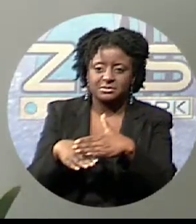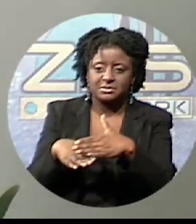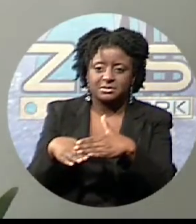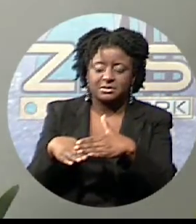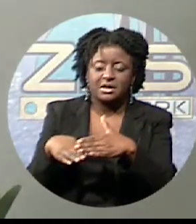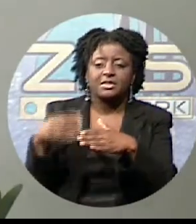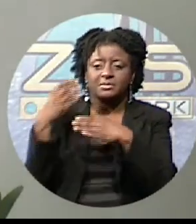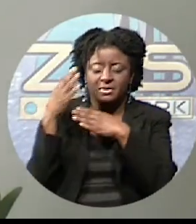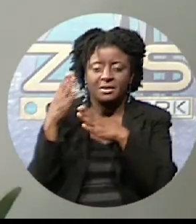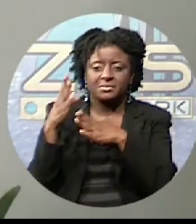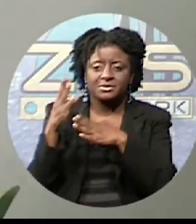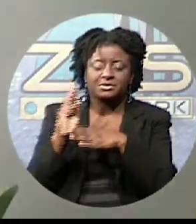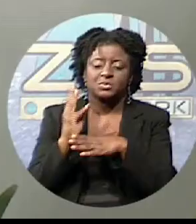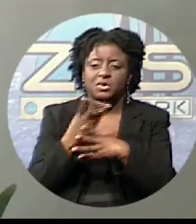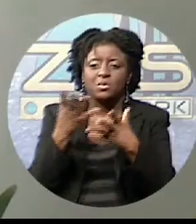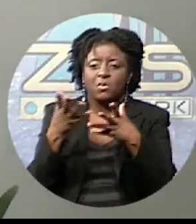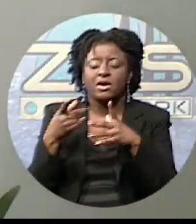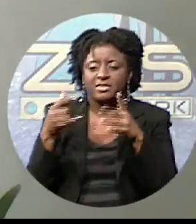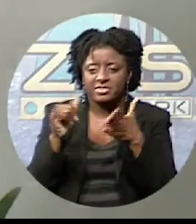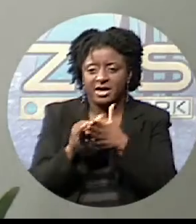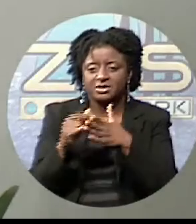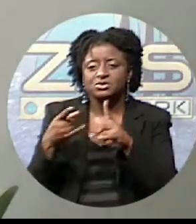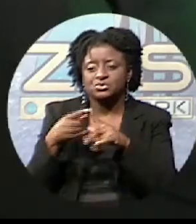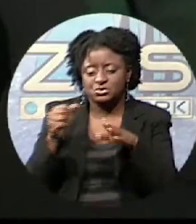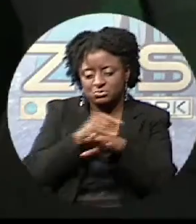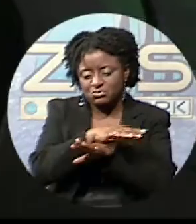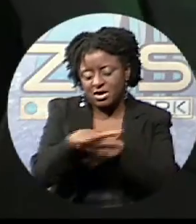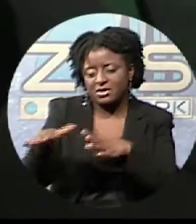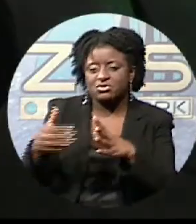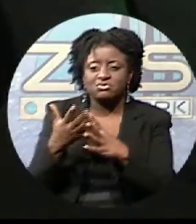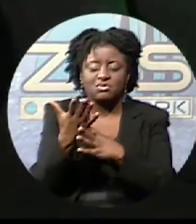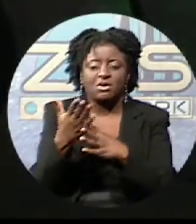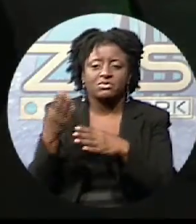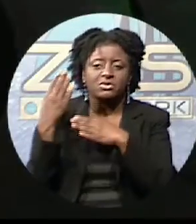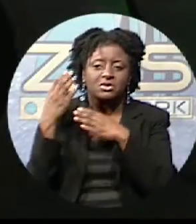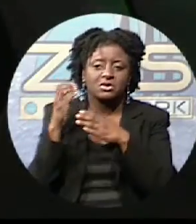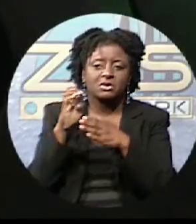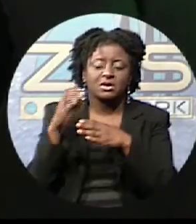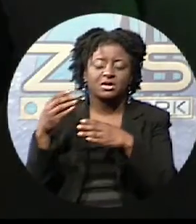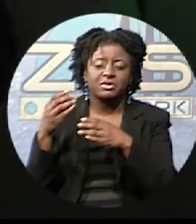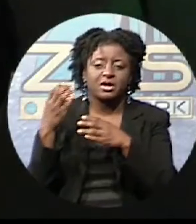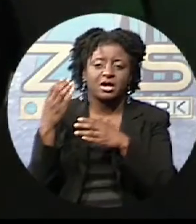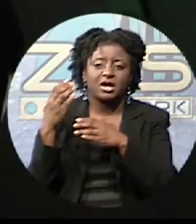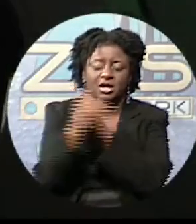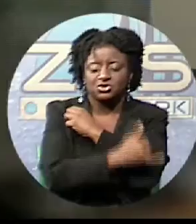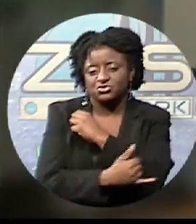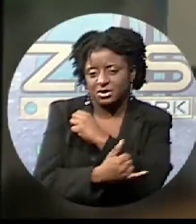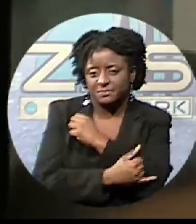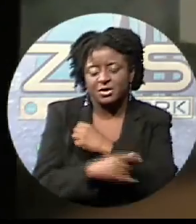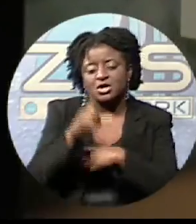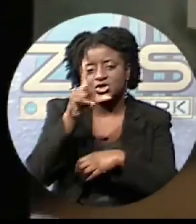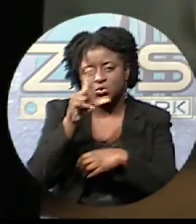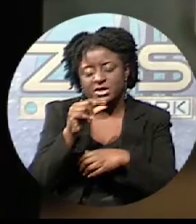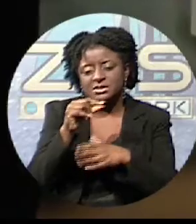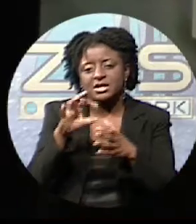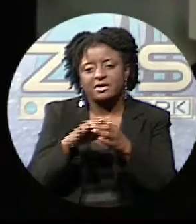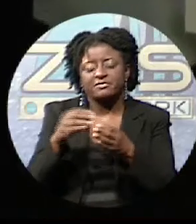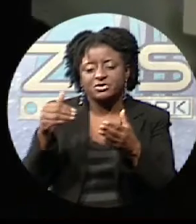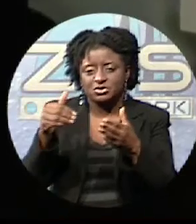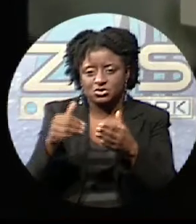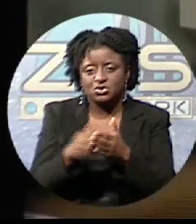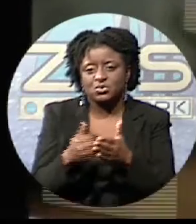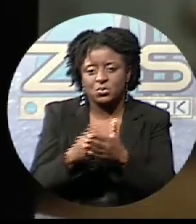excellence to permeate throughout our country in every single sphere. 20 of the new airport passport control kiosks are now